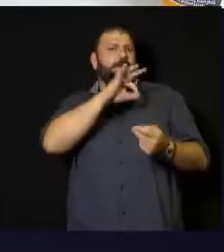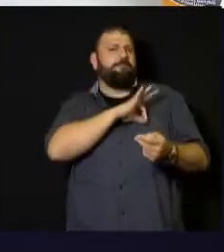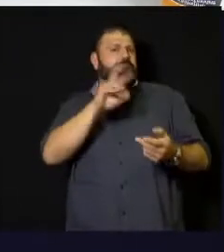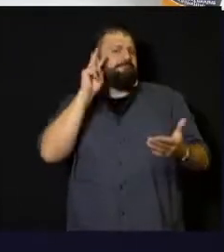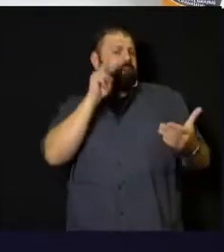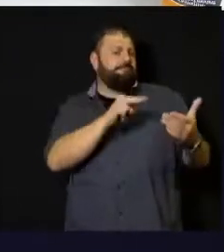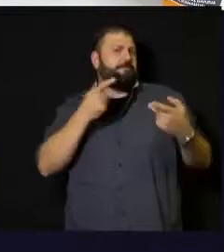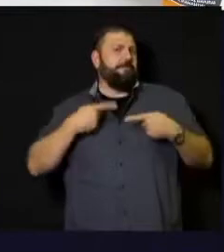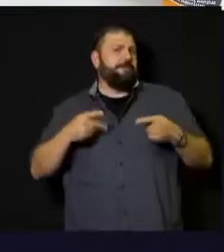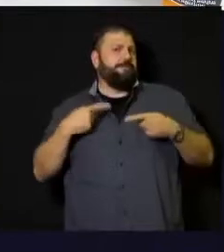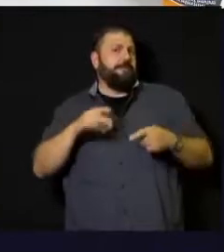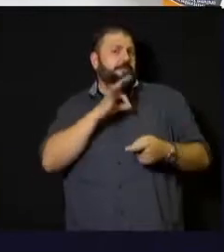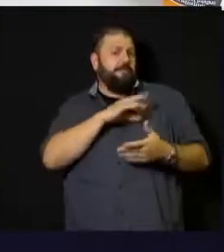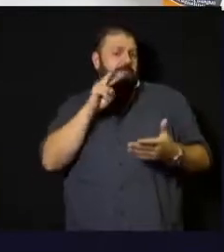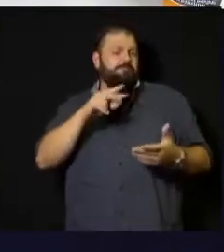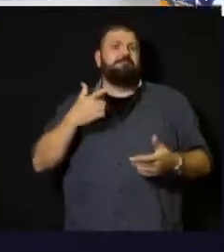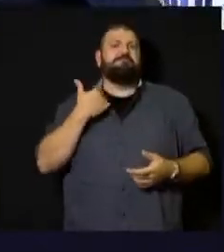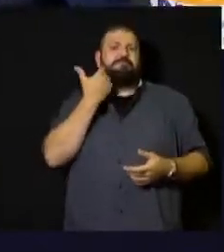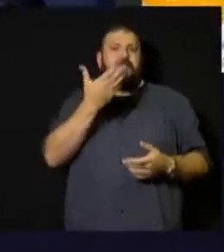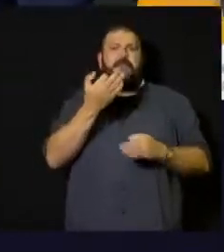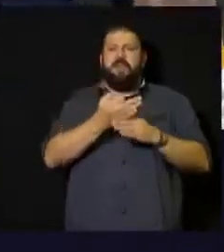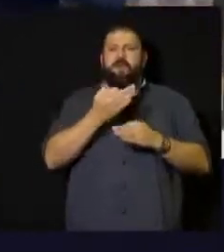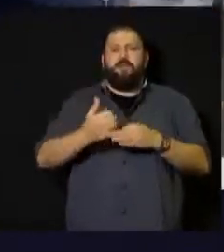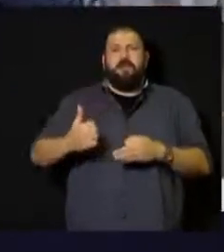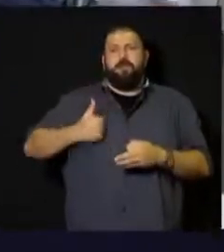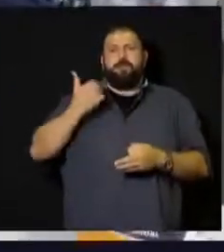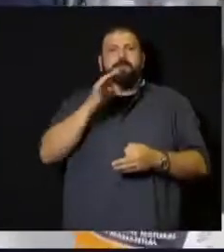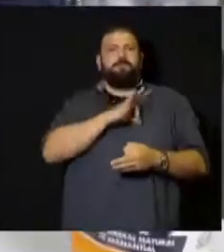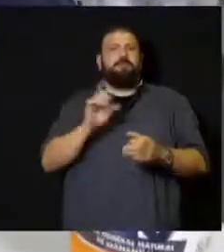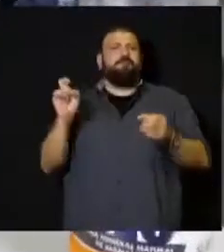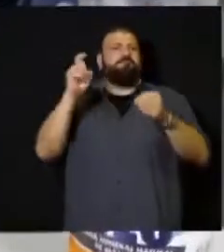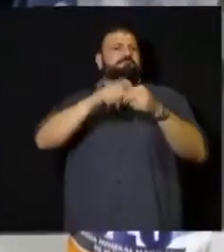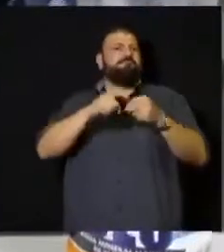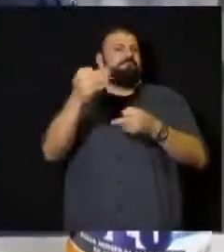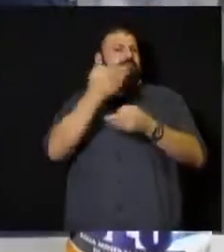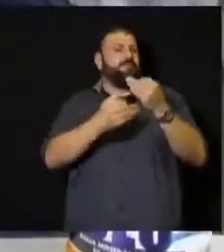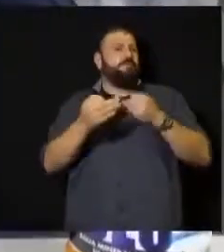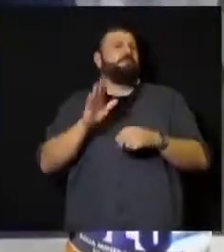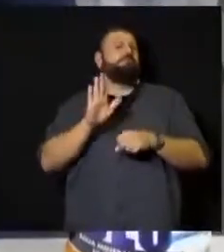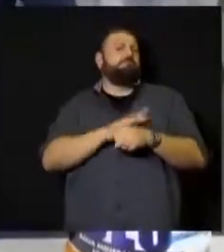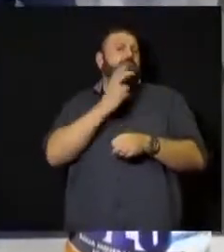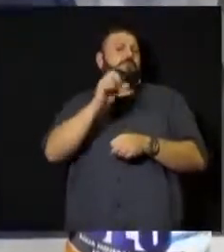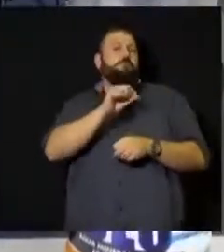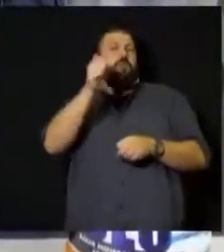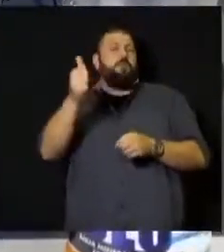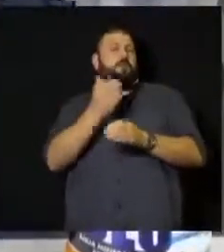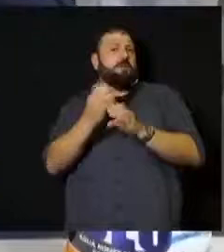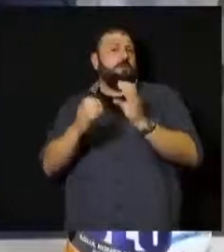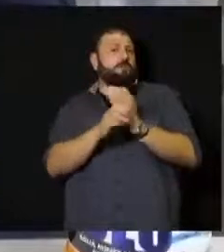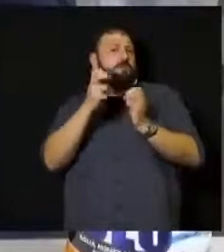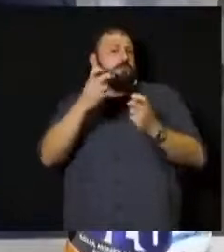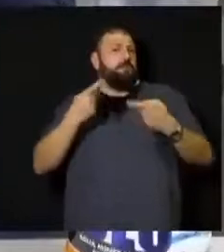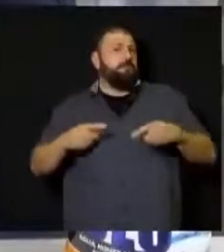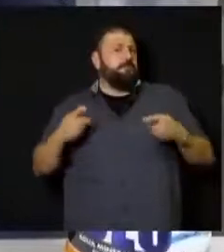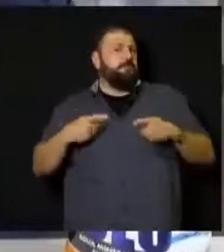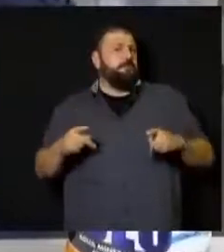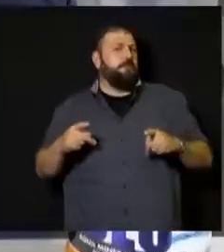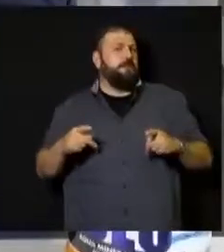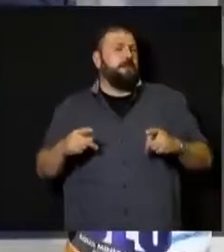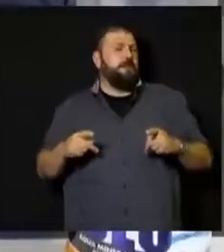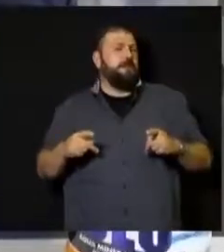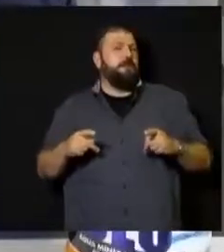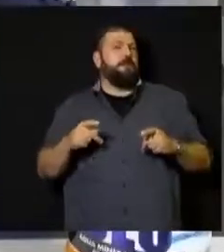a person decides to enroll themselves, they can do it. So another thing is an affiliation in our